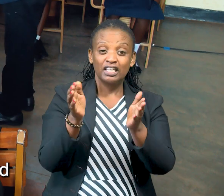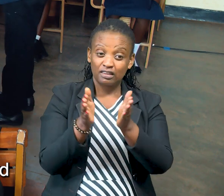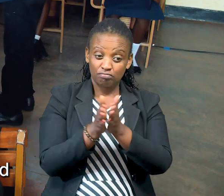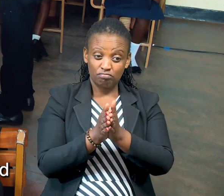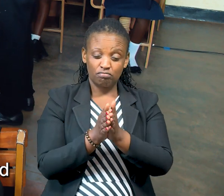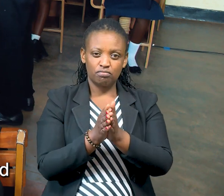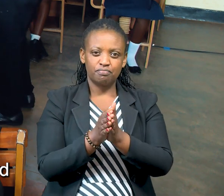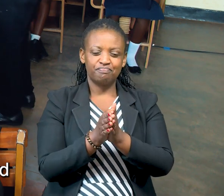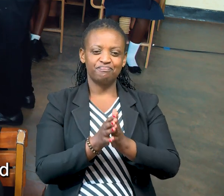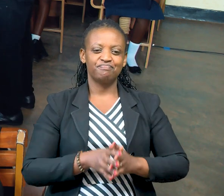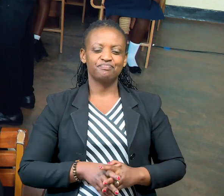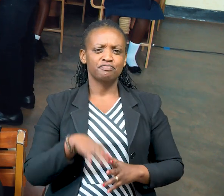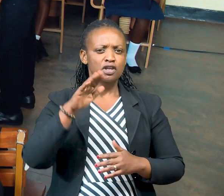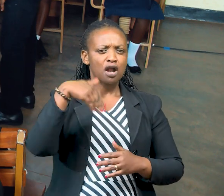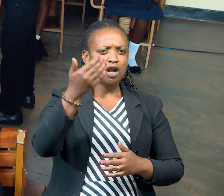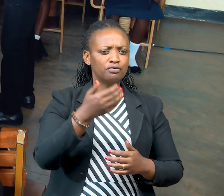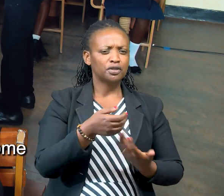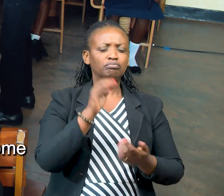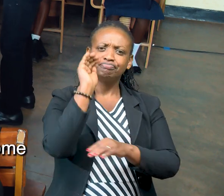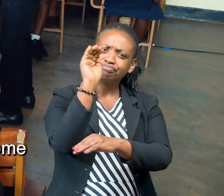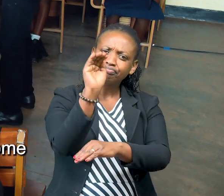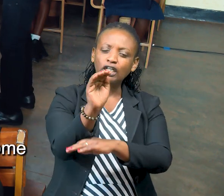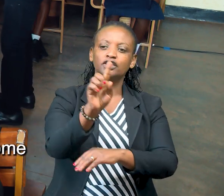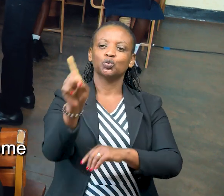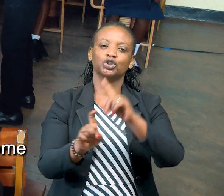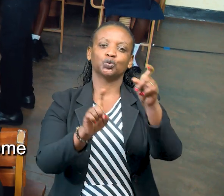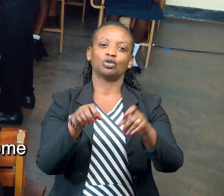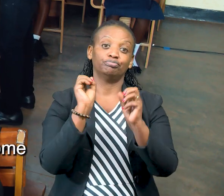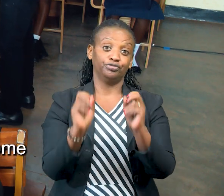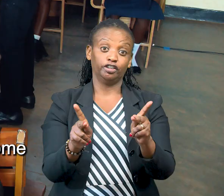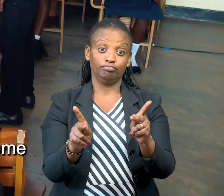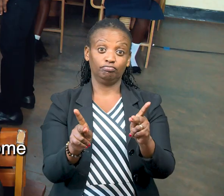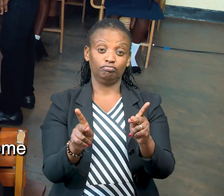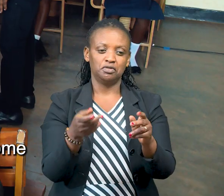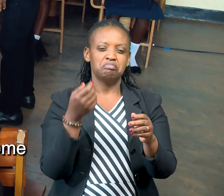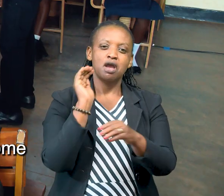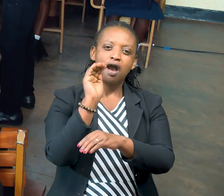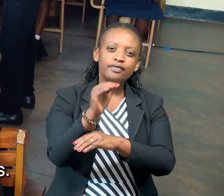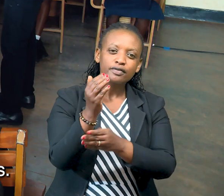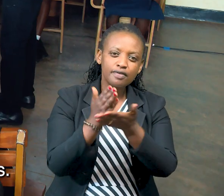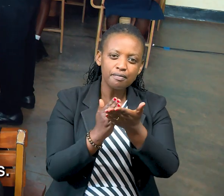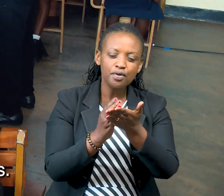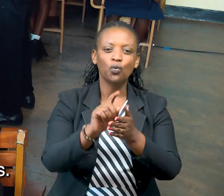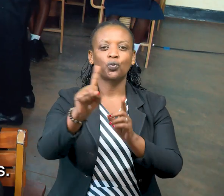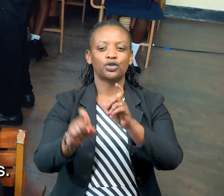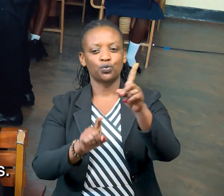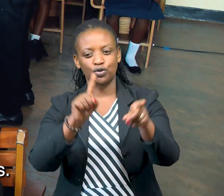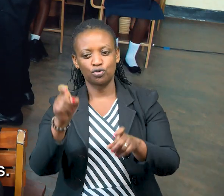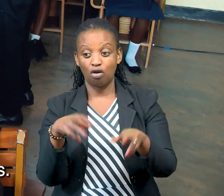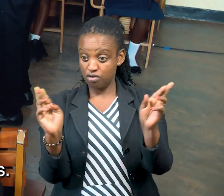video, and after the video, I'm going to ask you some questions, okay? I'm going to ask you